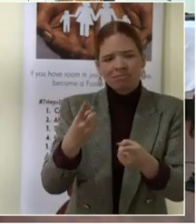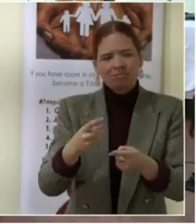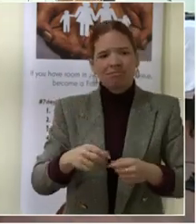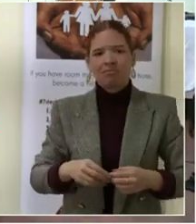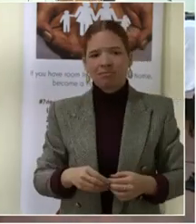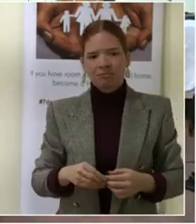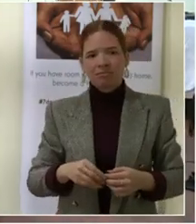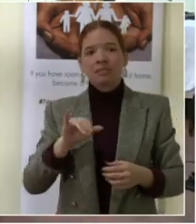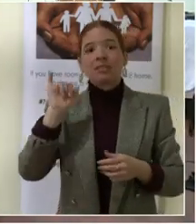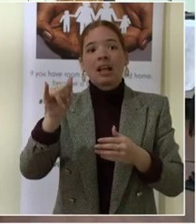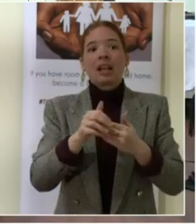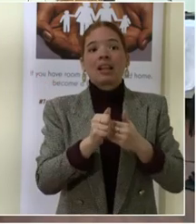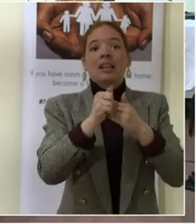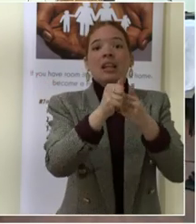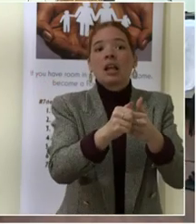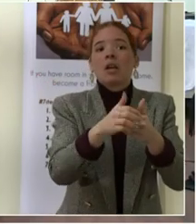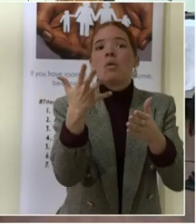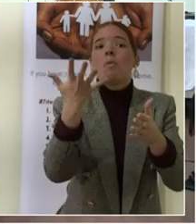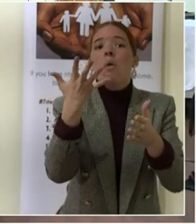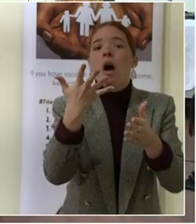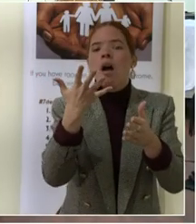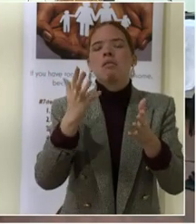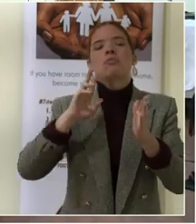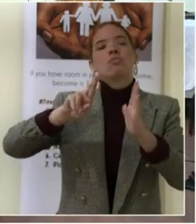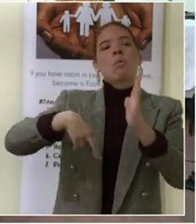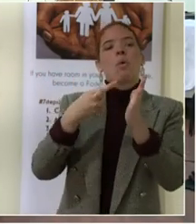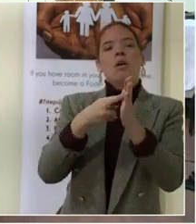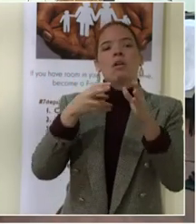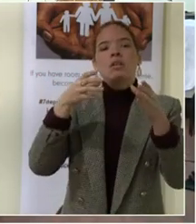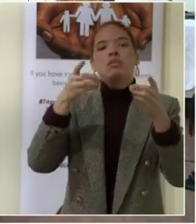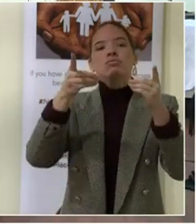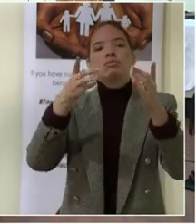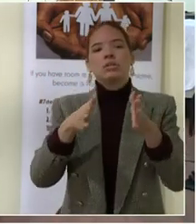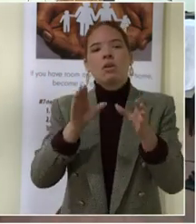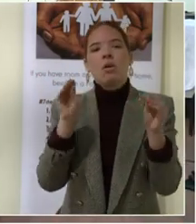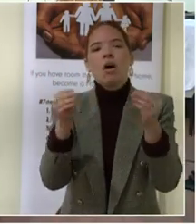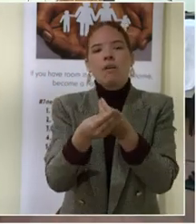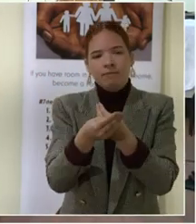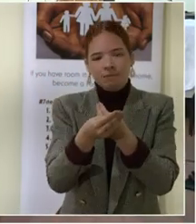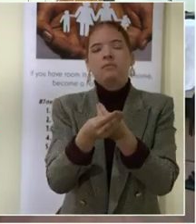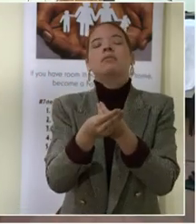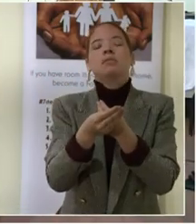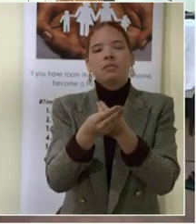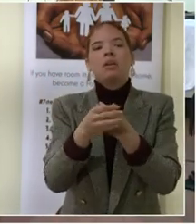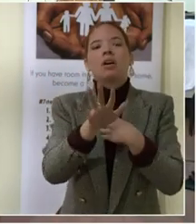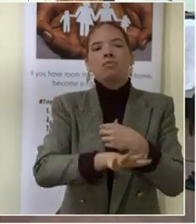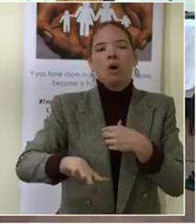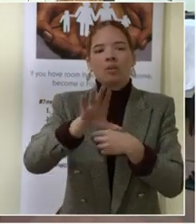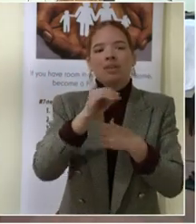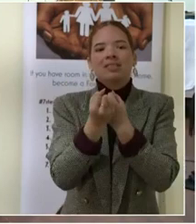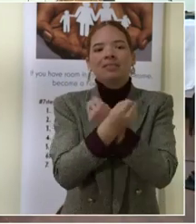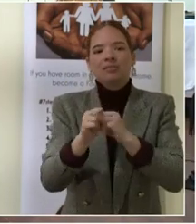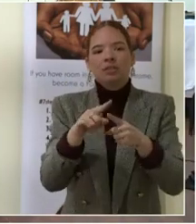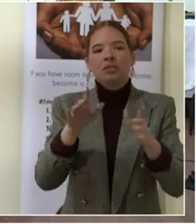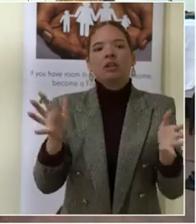as director of the Office of Neighborhood Safety and Engagement for 11 months.